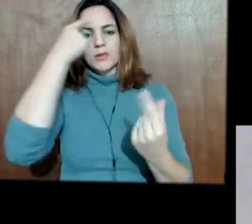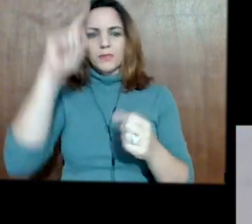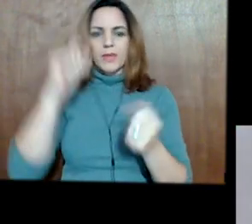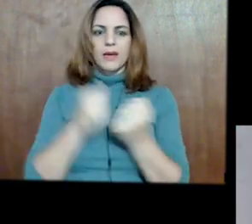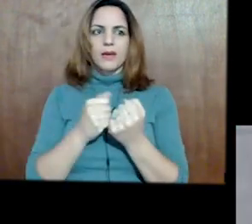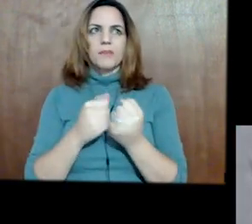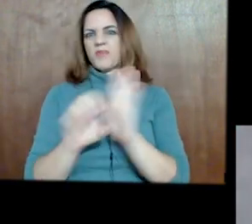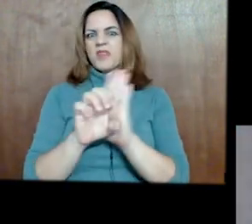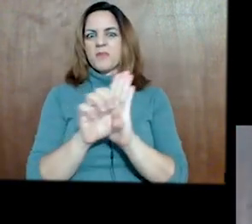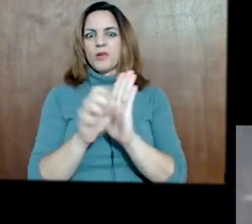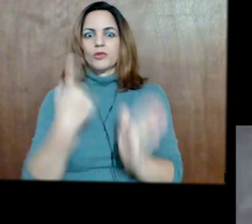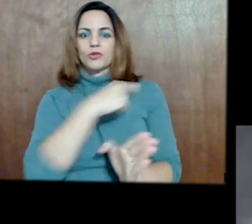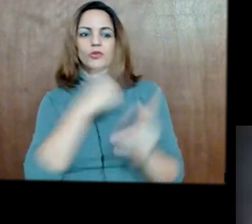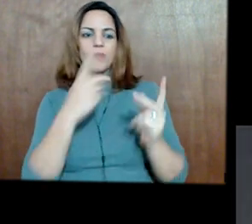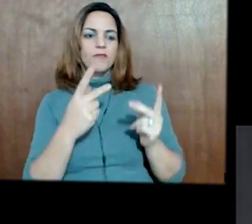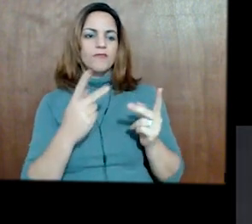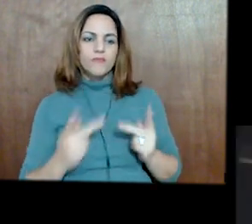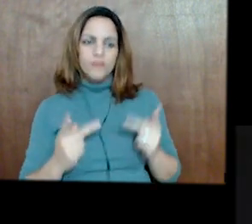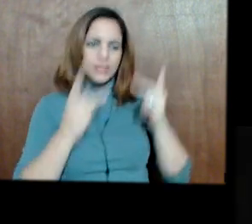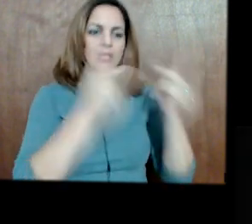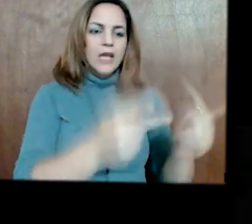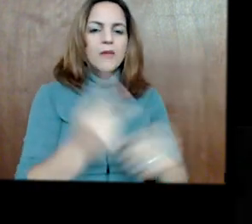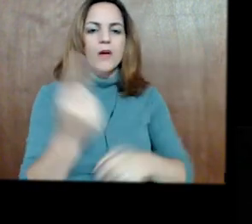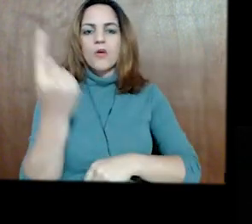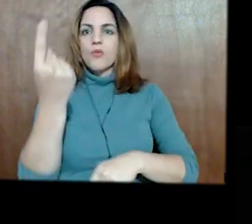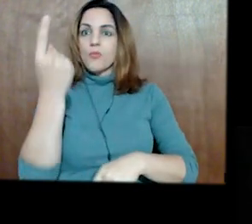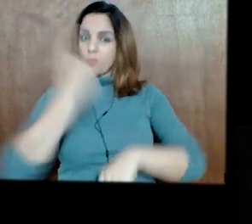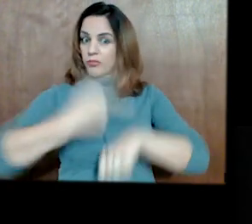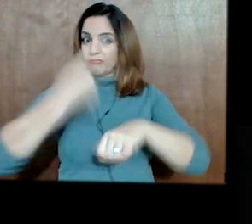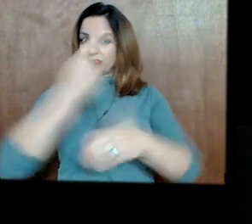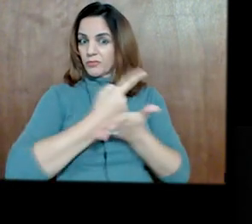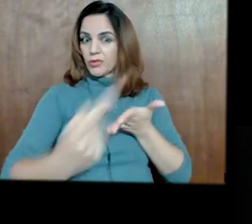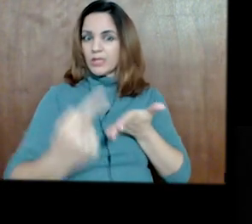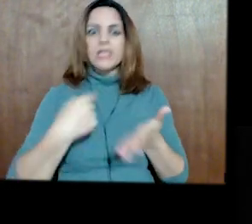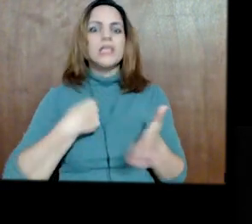would go and I'd make a pitch. Why is Puerto Rico important to you?